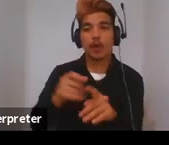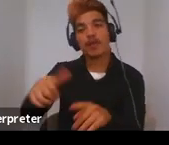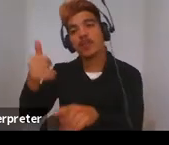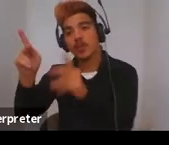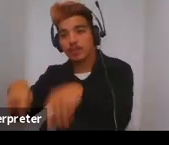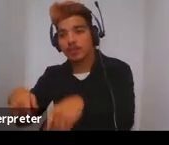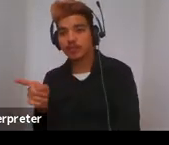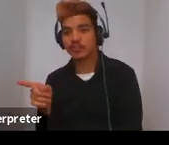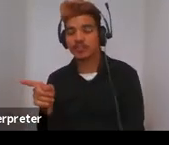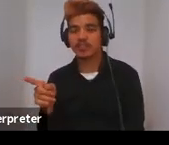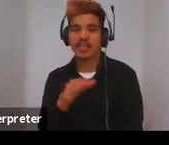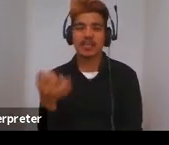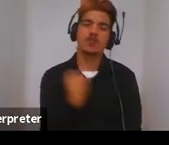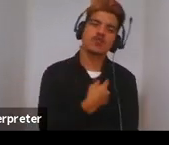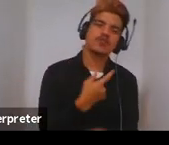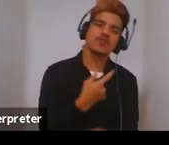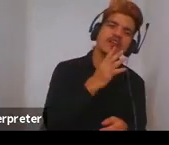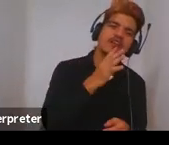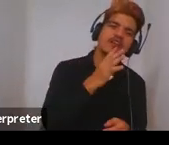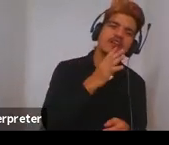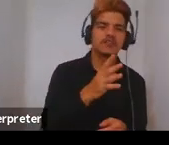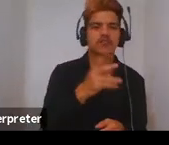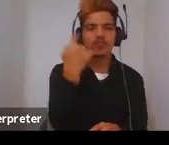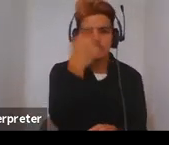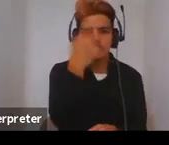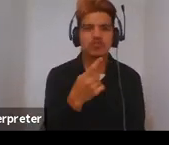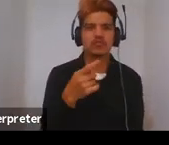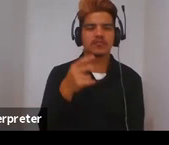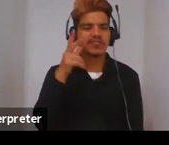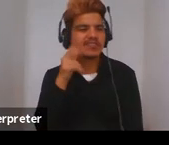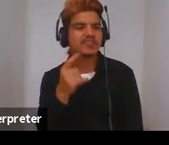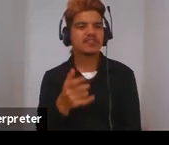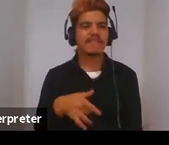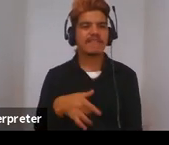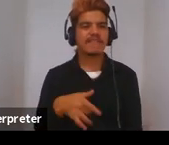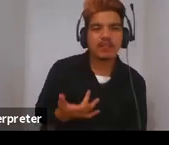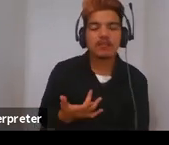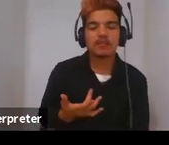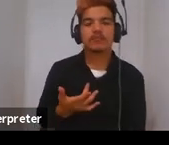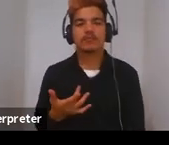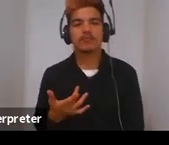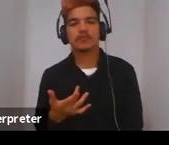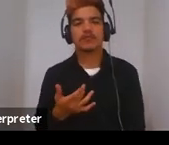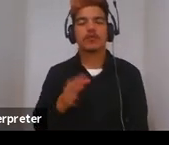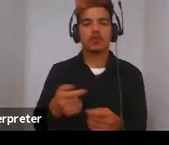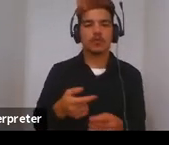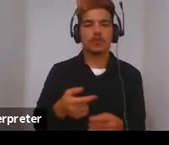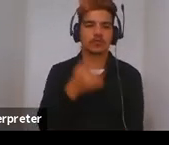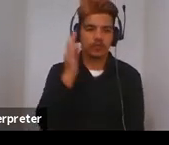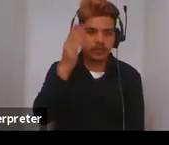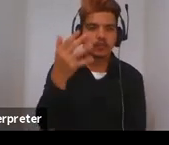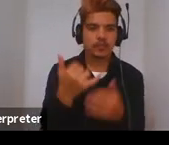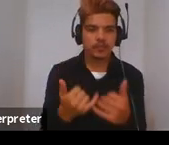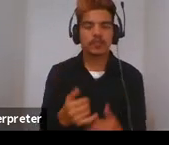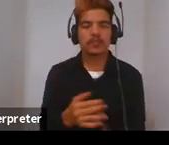what consent looks like, sounds like, feels like as we go on. But consent is